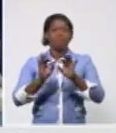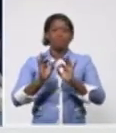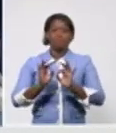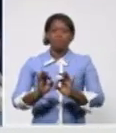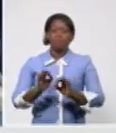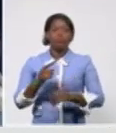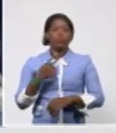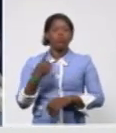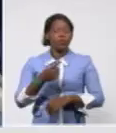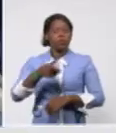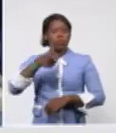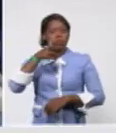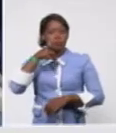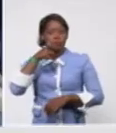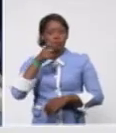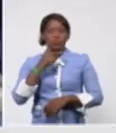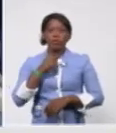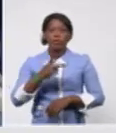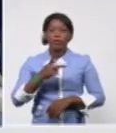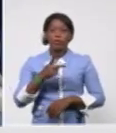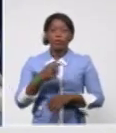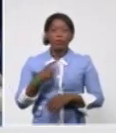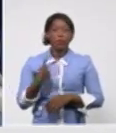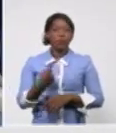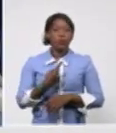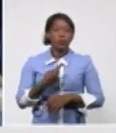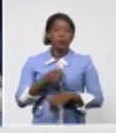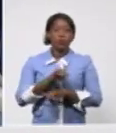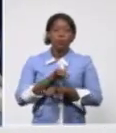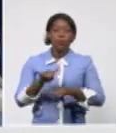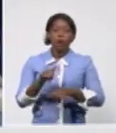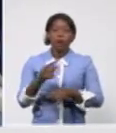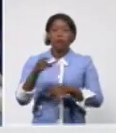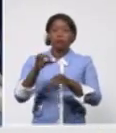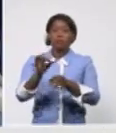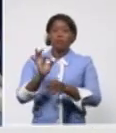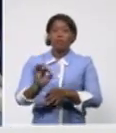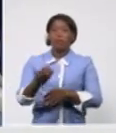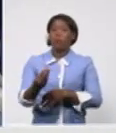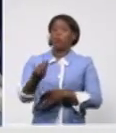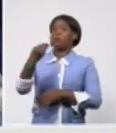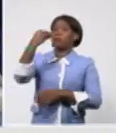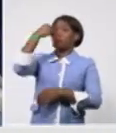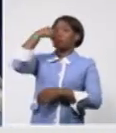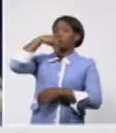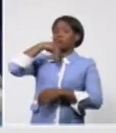profile. He had to be intubated and put on a ventilator.